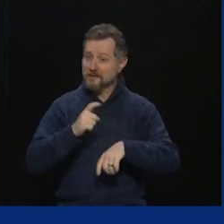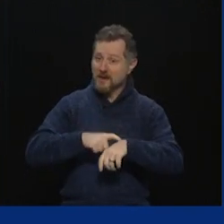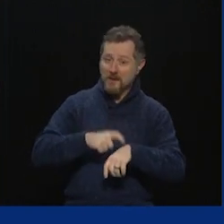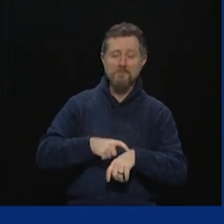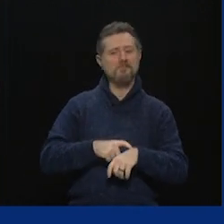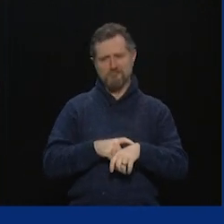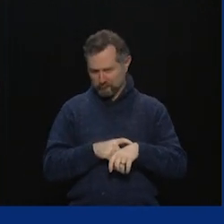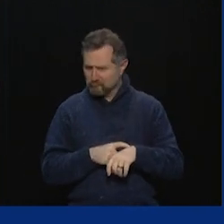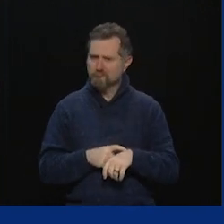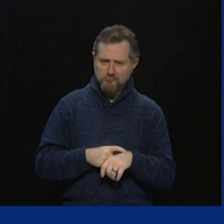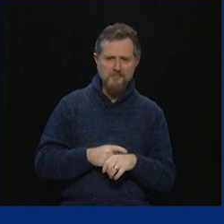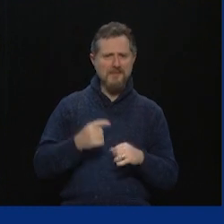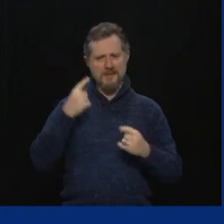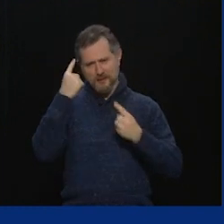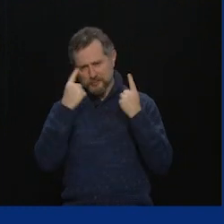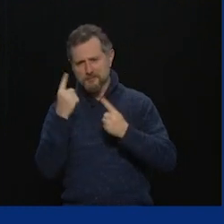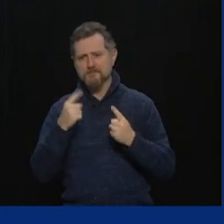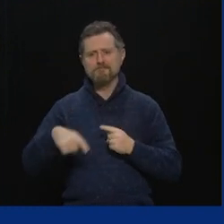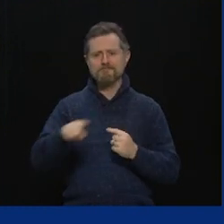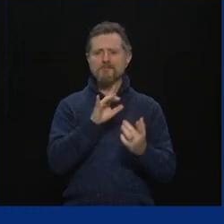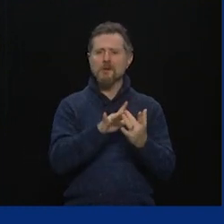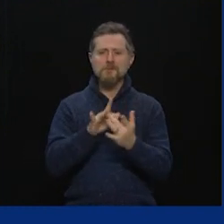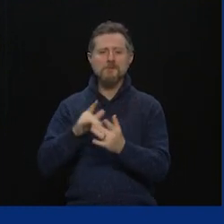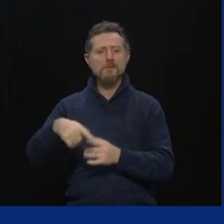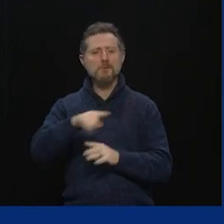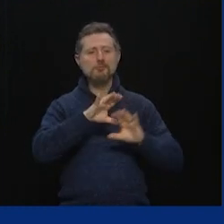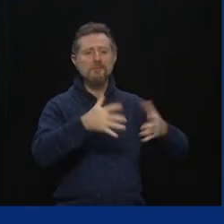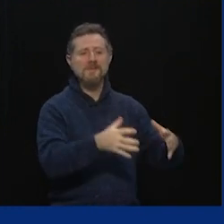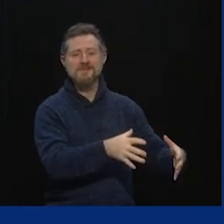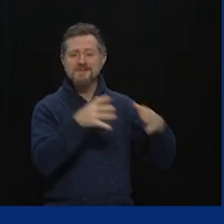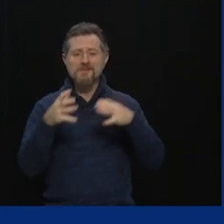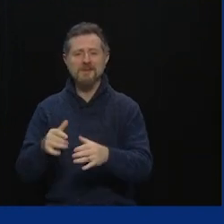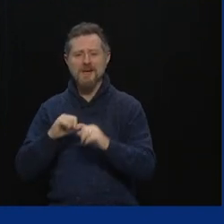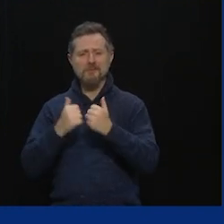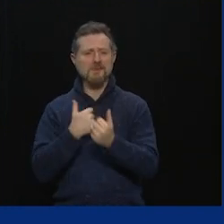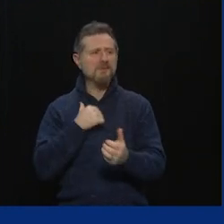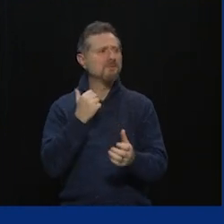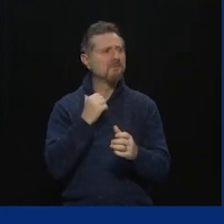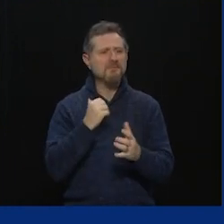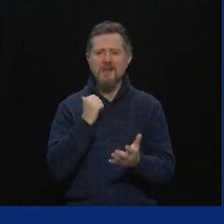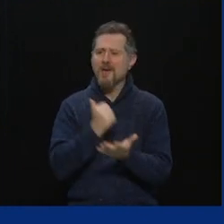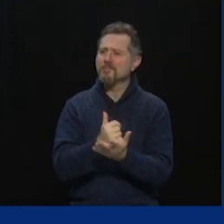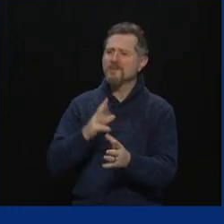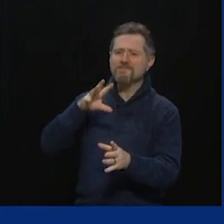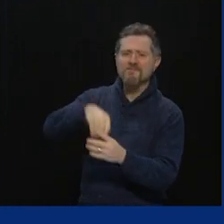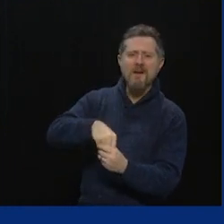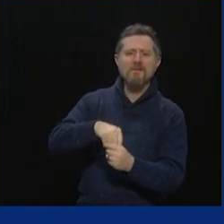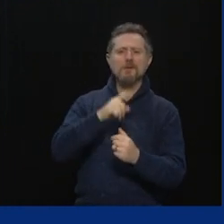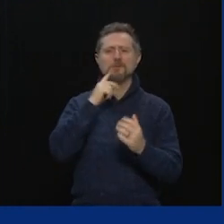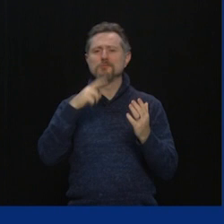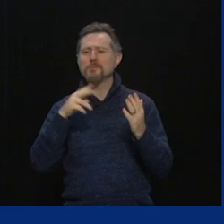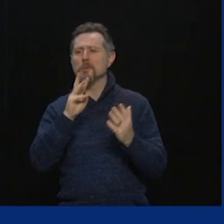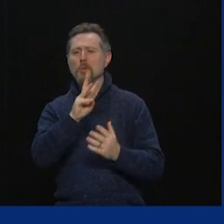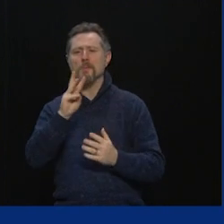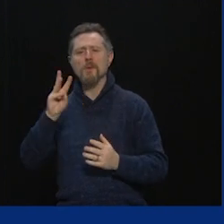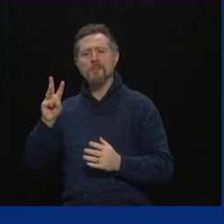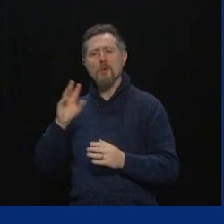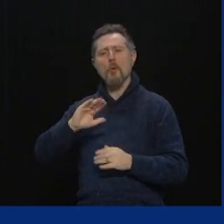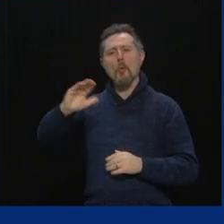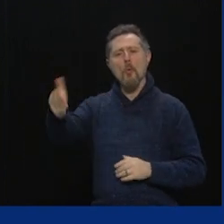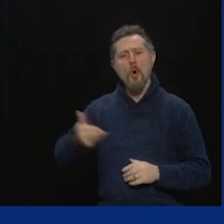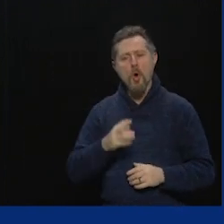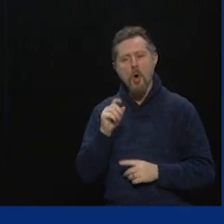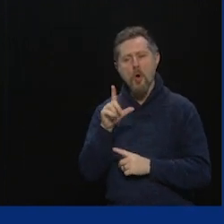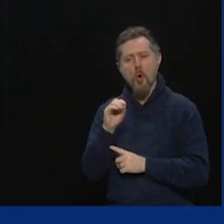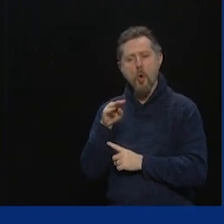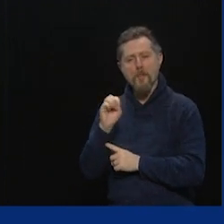your resettlement agencies to get involved. You can also visit welcome.us or welcome.us to get started and